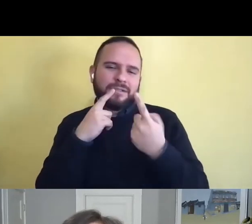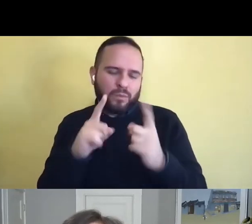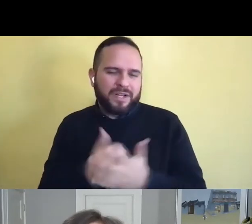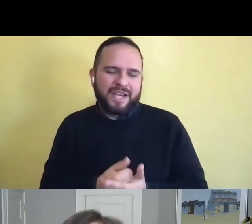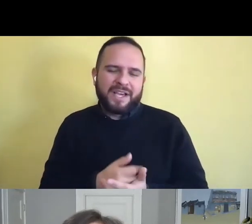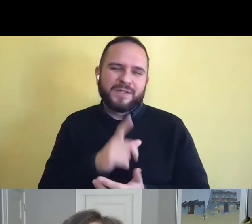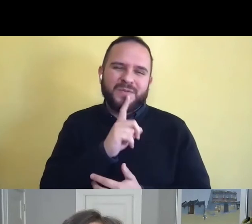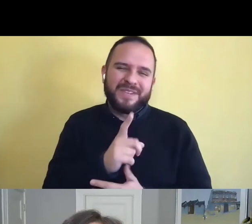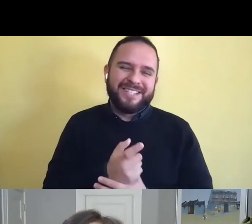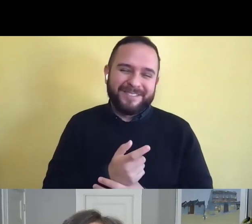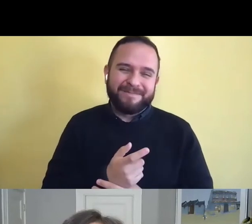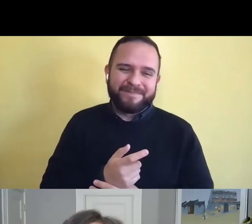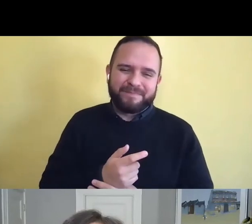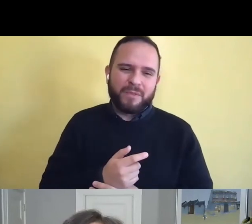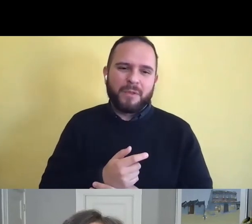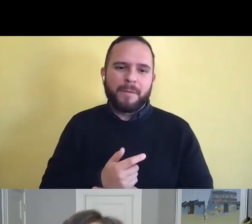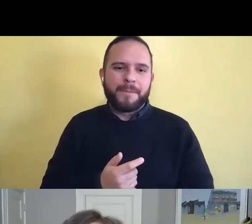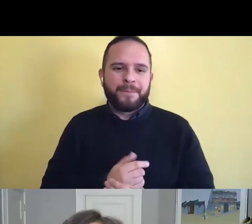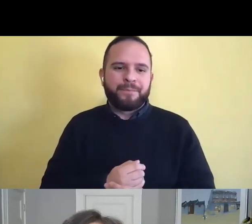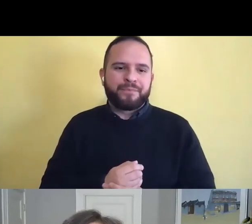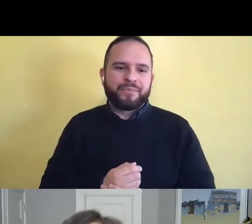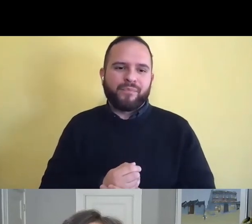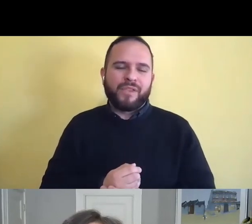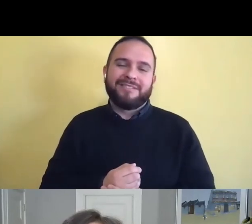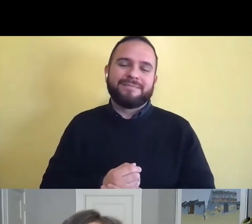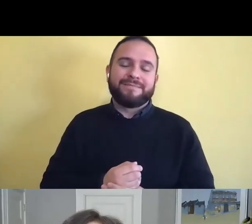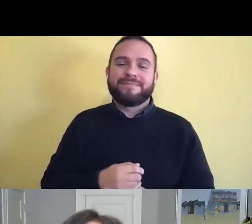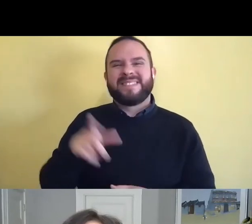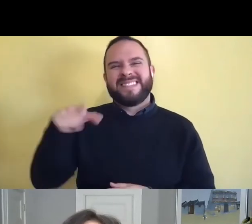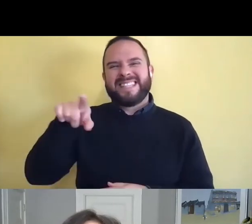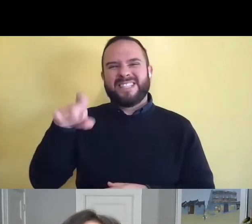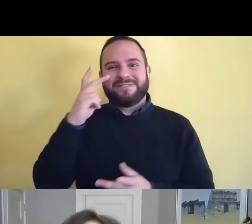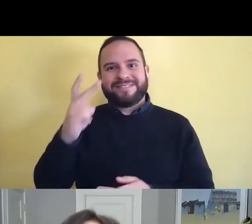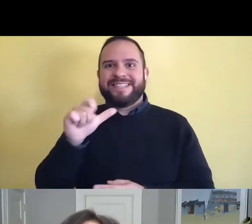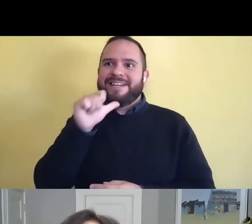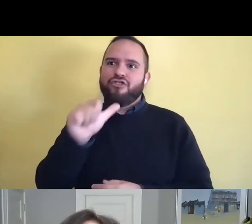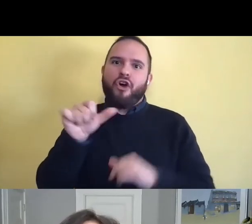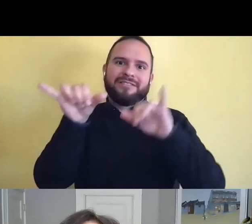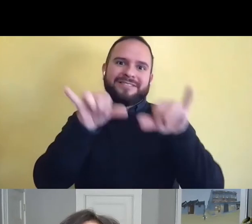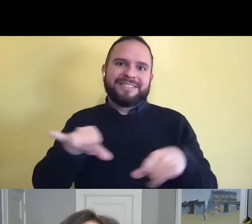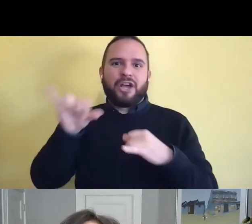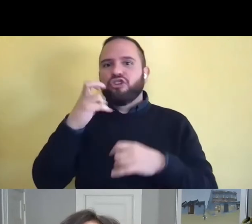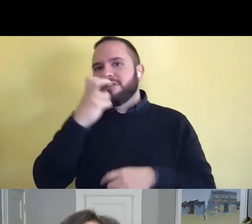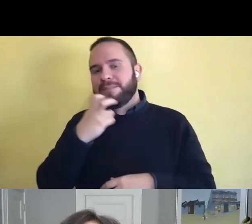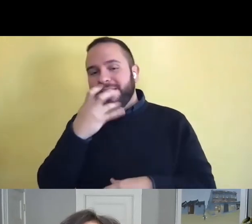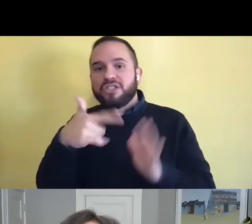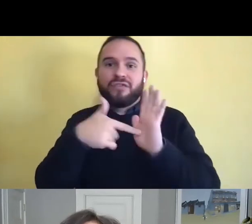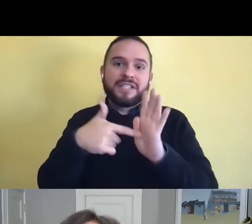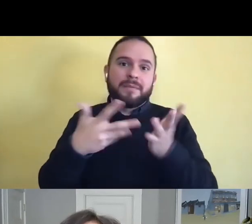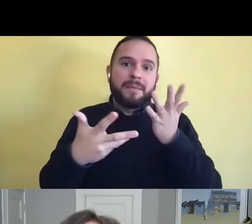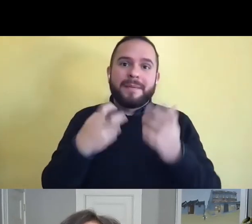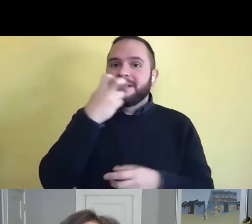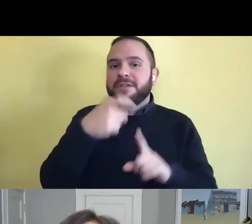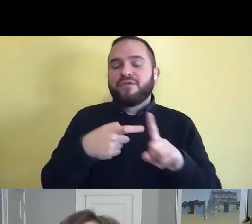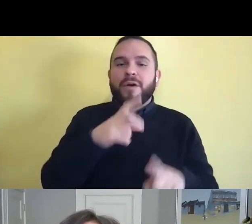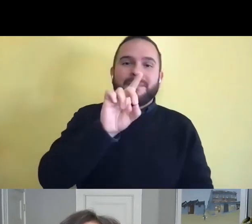looking at non-standard speech models to improve this. So speech from the deaf and hard of hearing community, speech